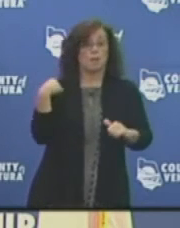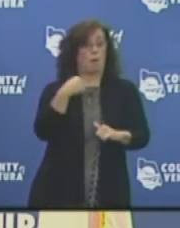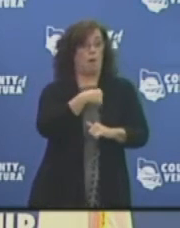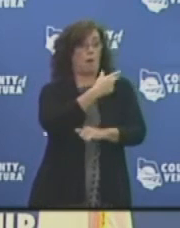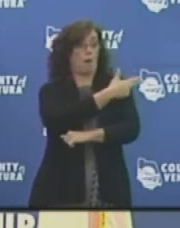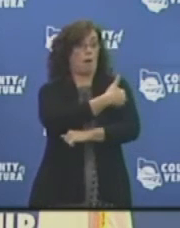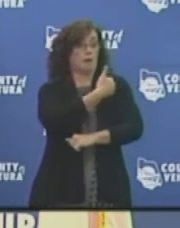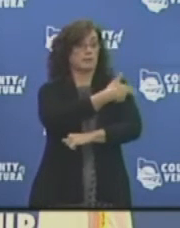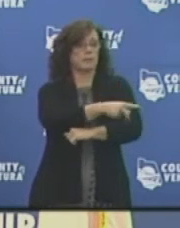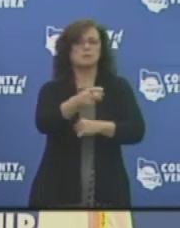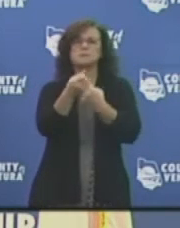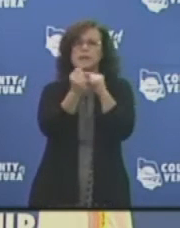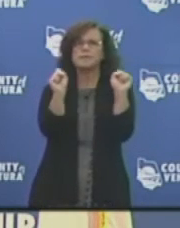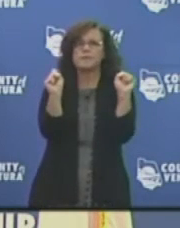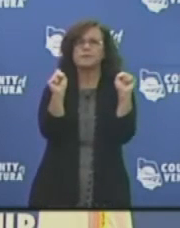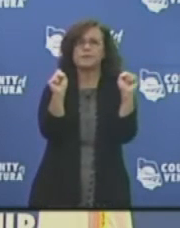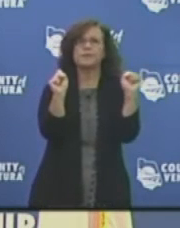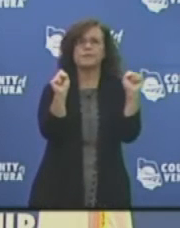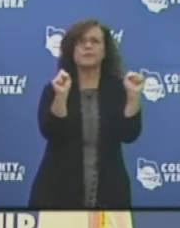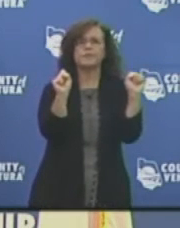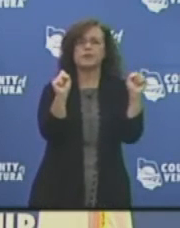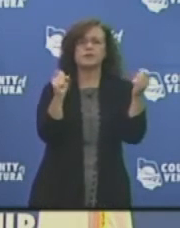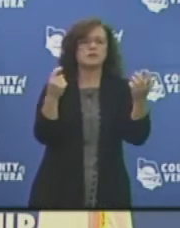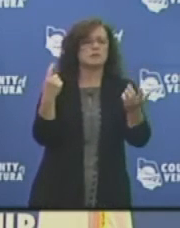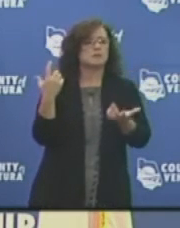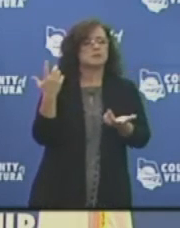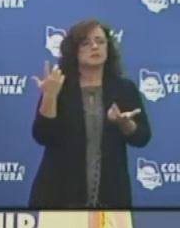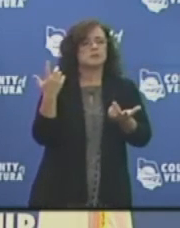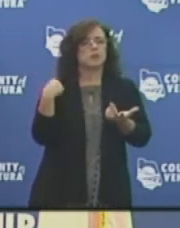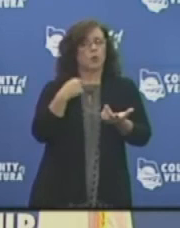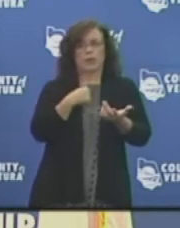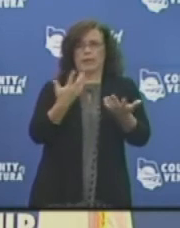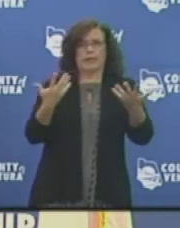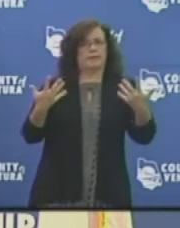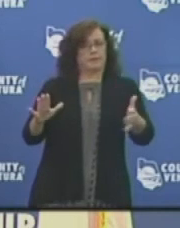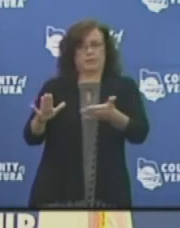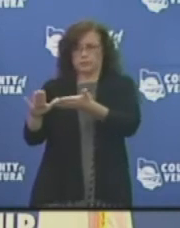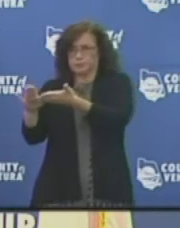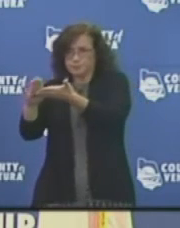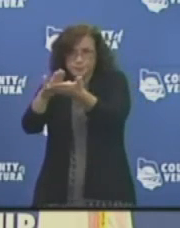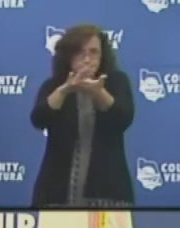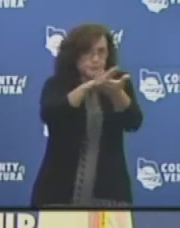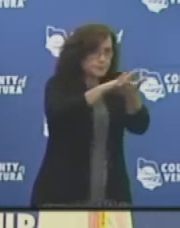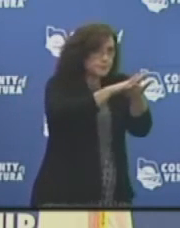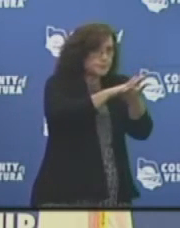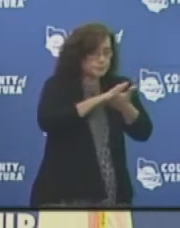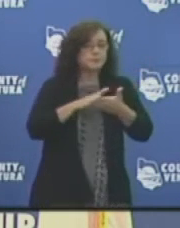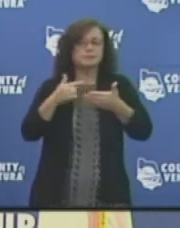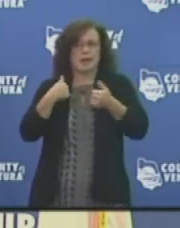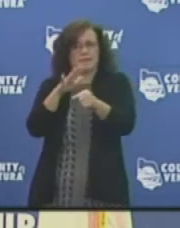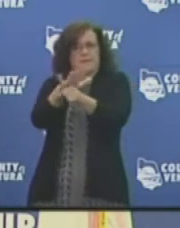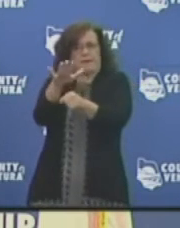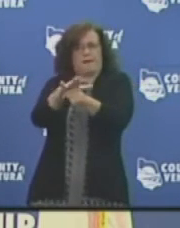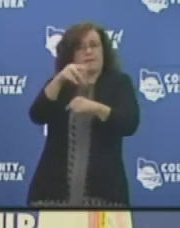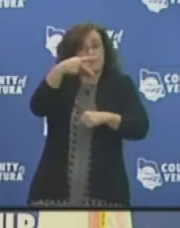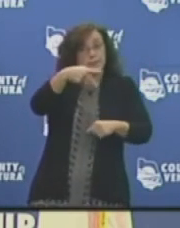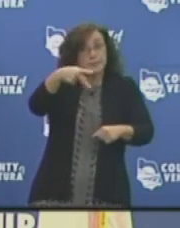safe. We've taken tremendous care to be certain that we're able to care for folks who come